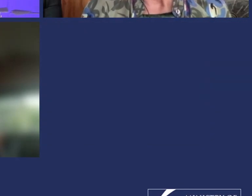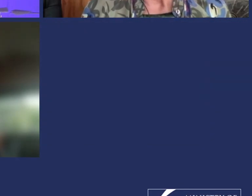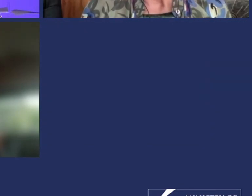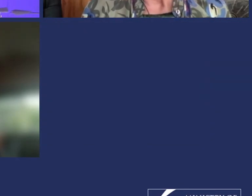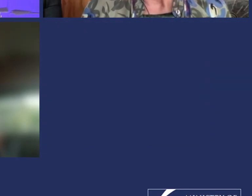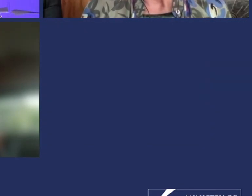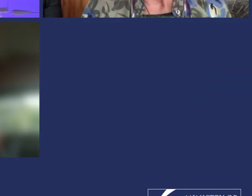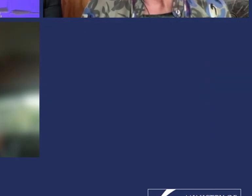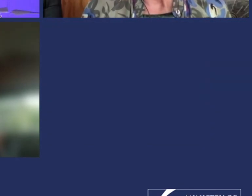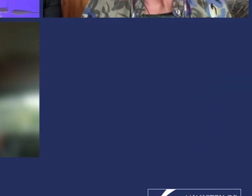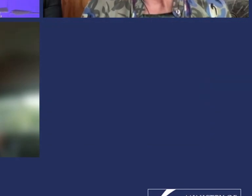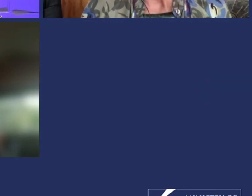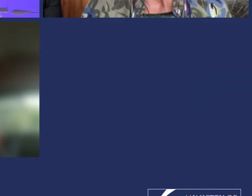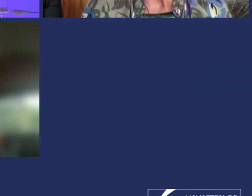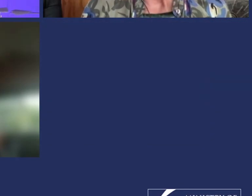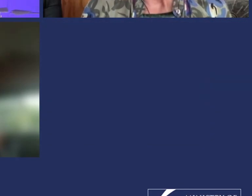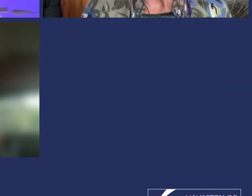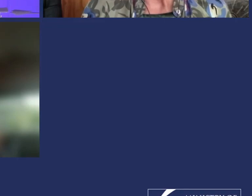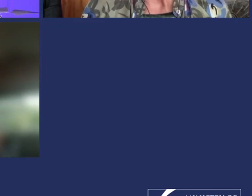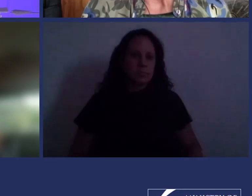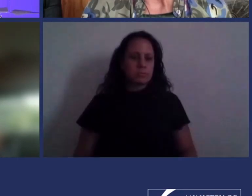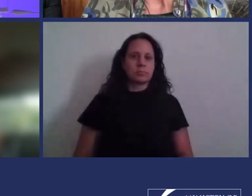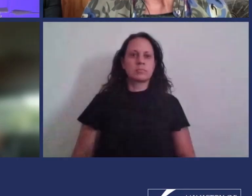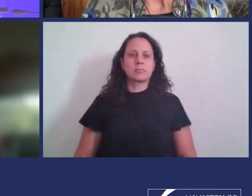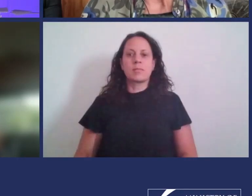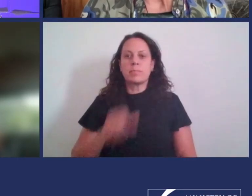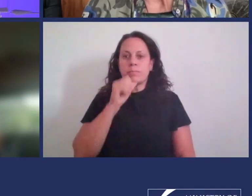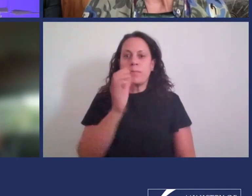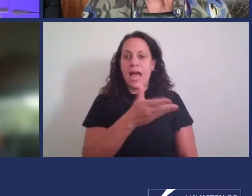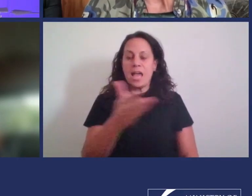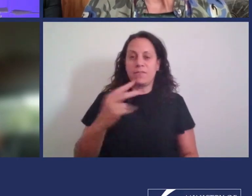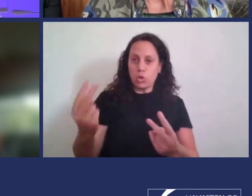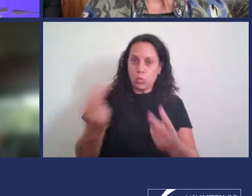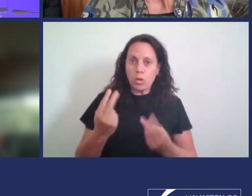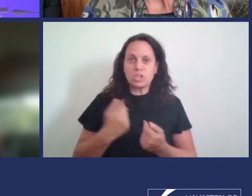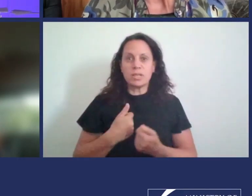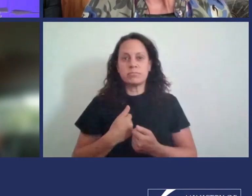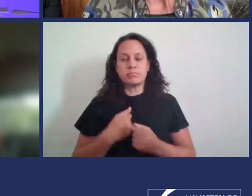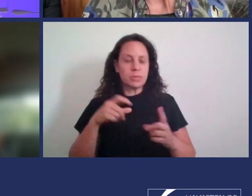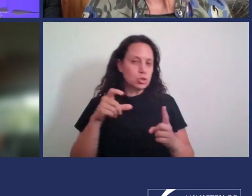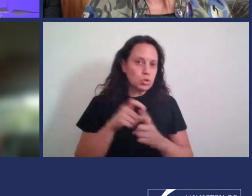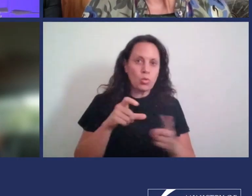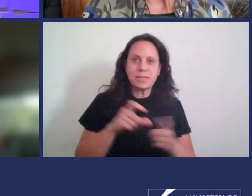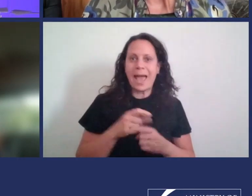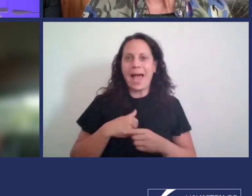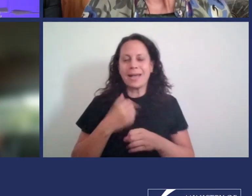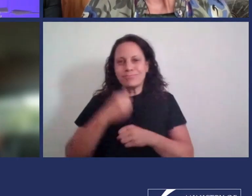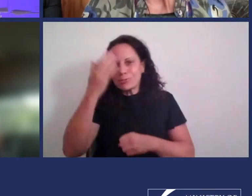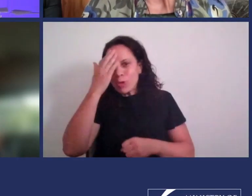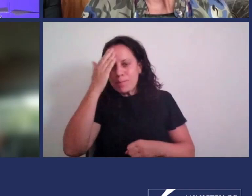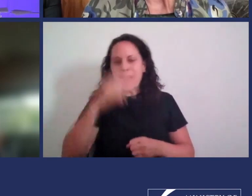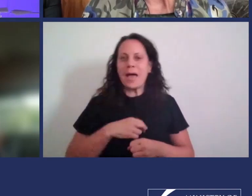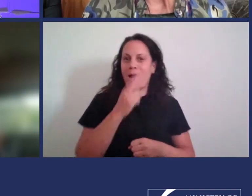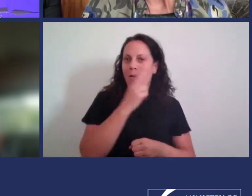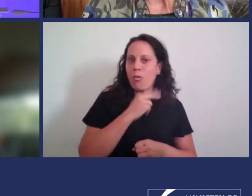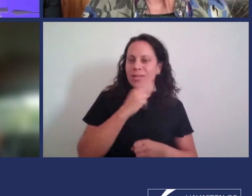this and you've got a daughter or a niece or a nanny or somebody who's caring for tamariki, then share it. Later on tonight it'll be up on the Ministry of